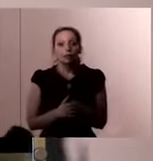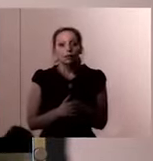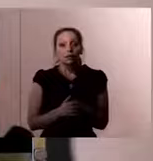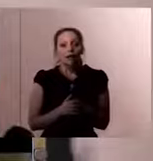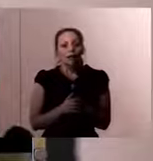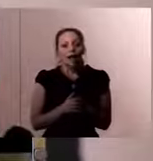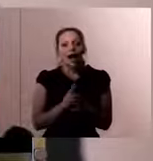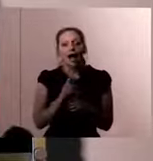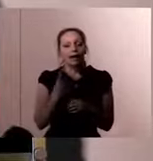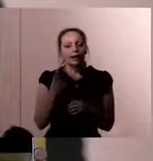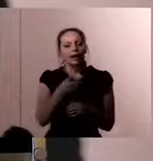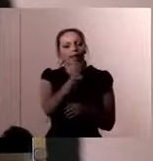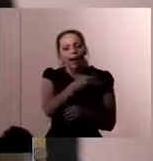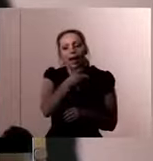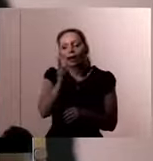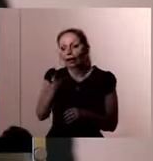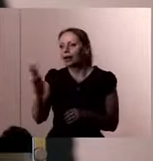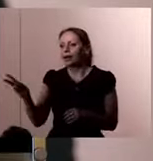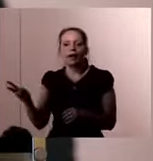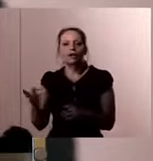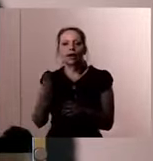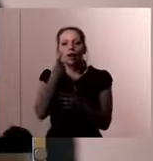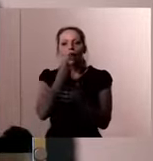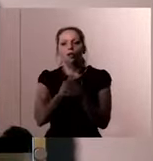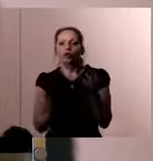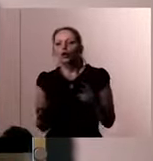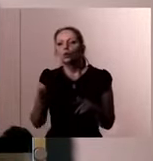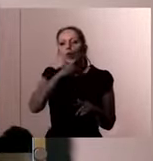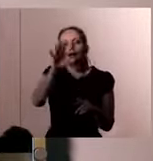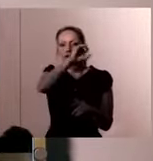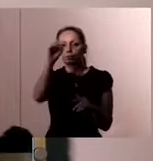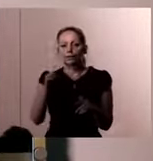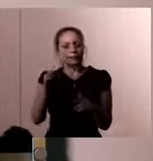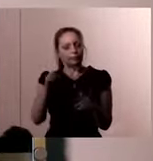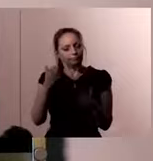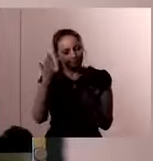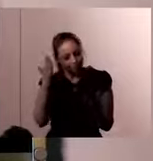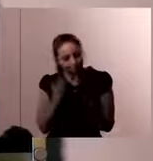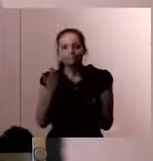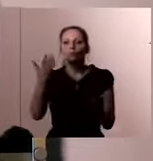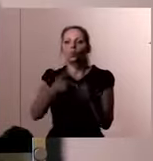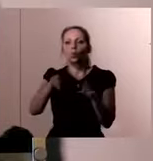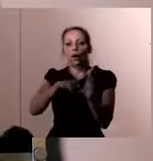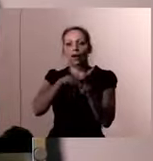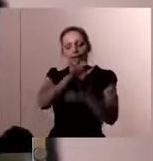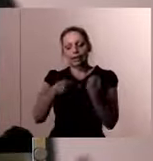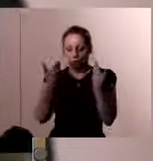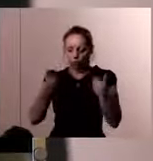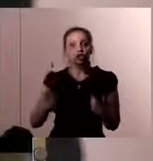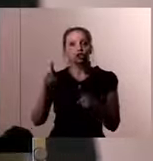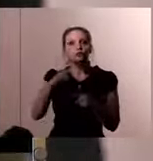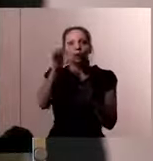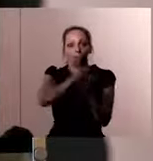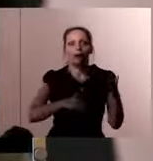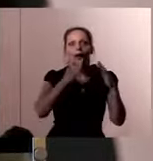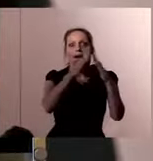And you will hear again and again that the only 100% guaranteed way to build wealth is to buy real estate. If you meet